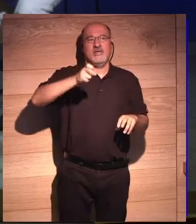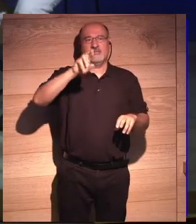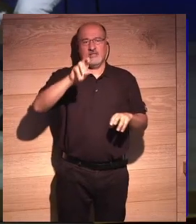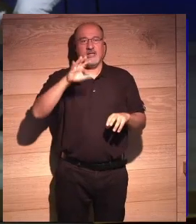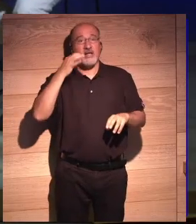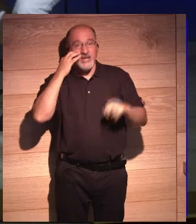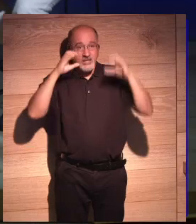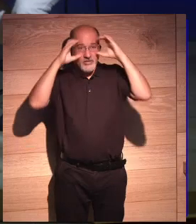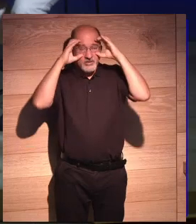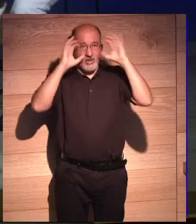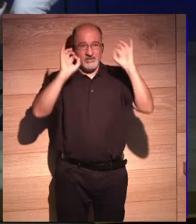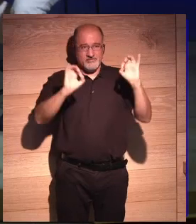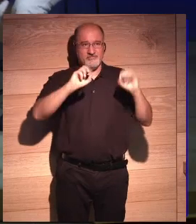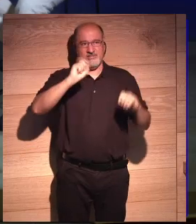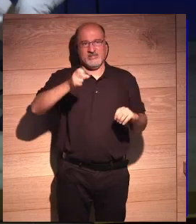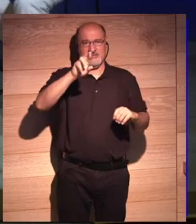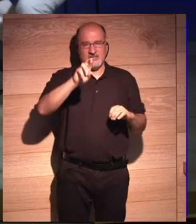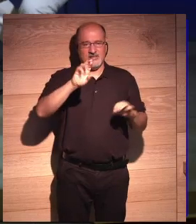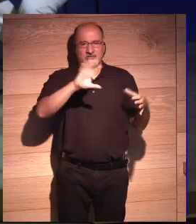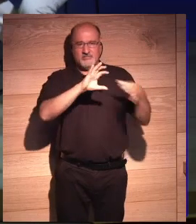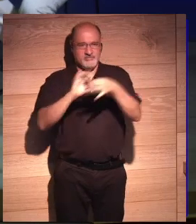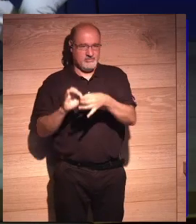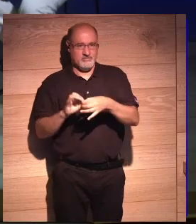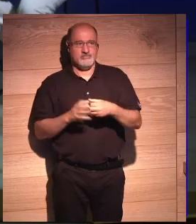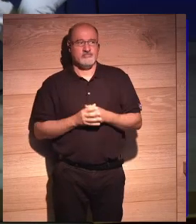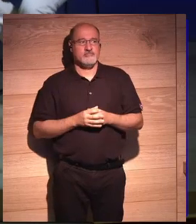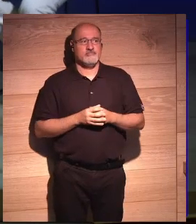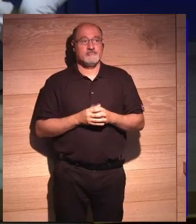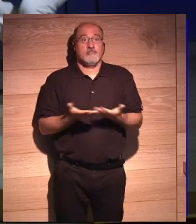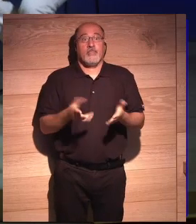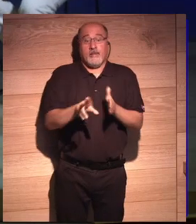VR. VR, I don't know to what extent,